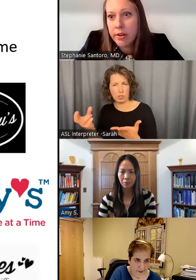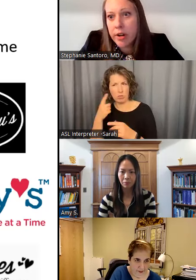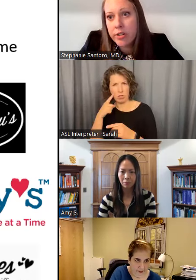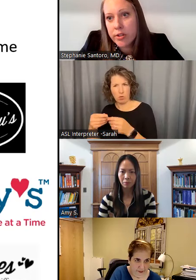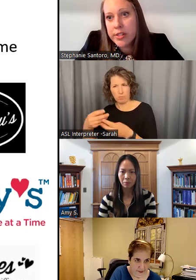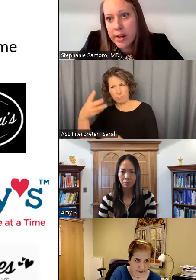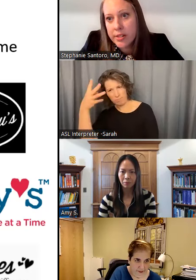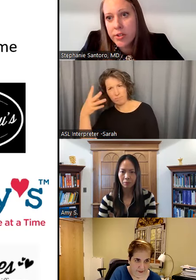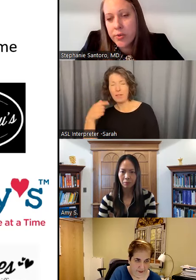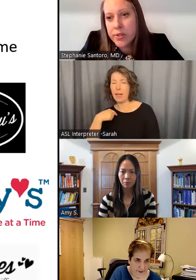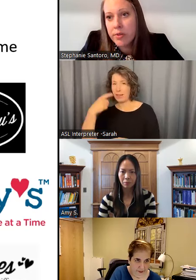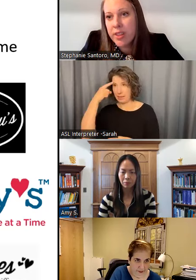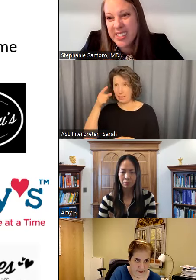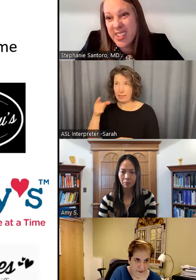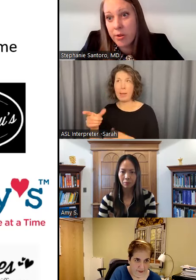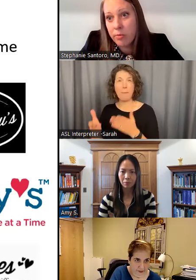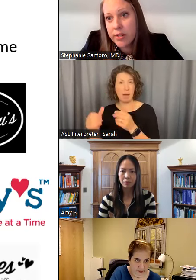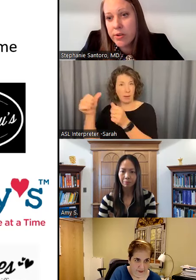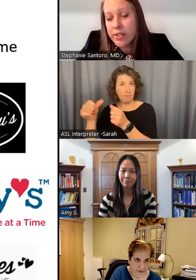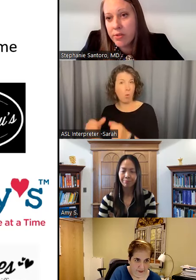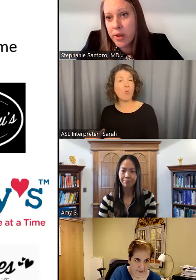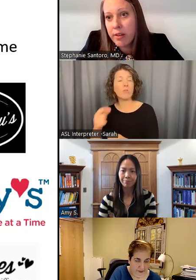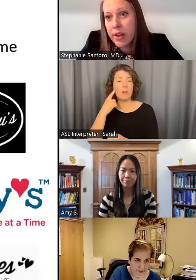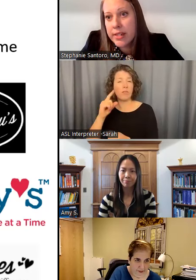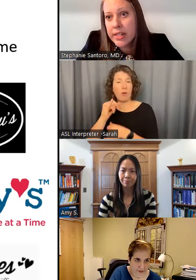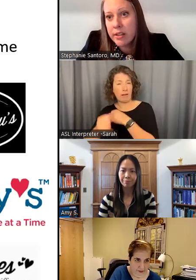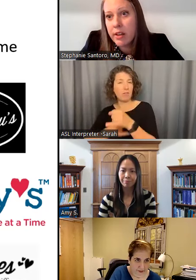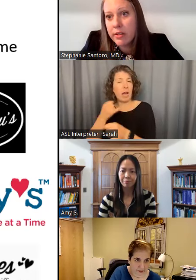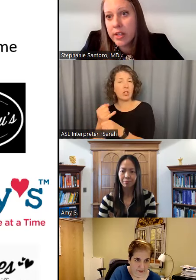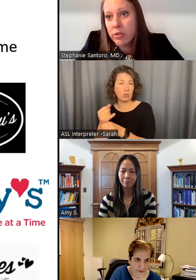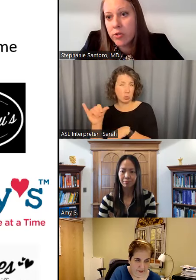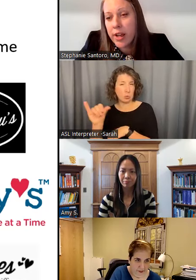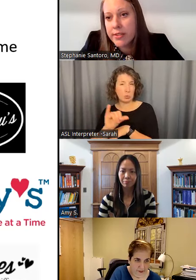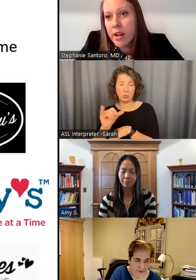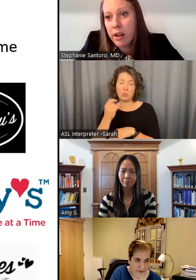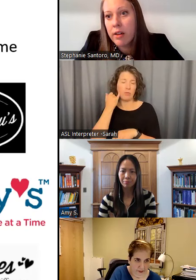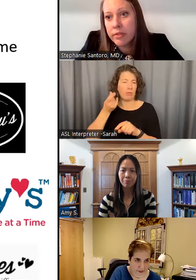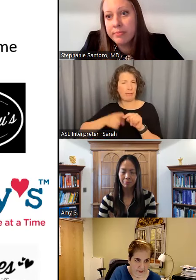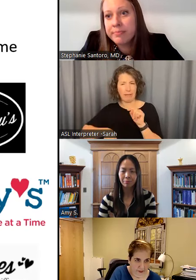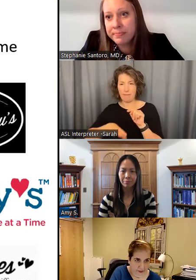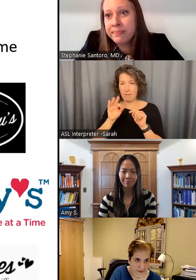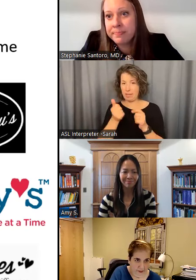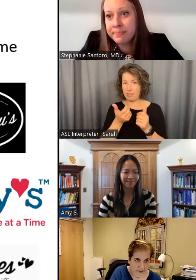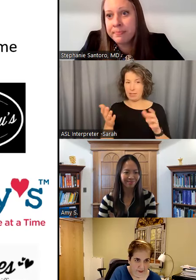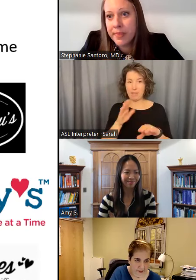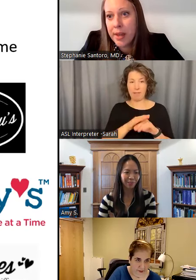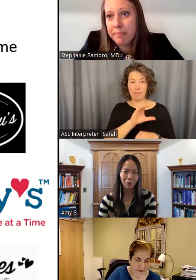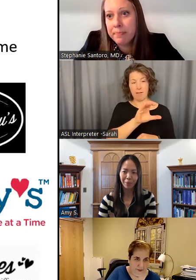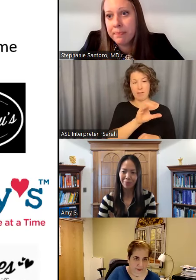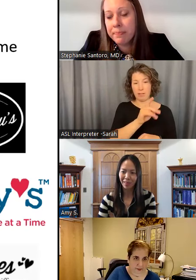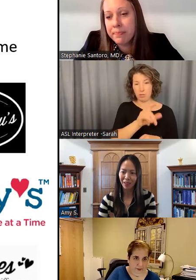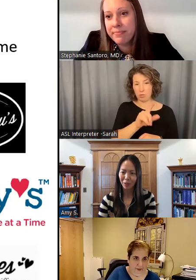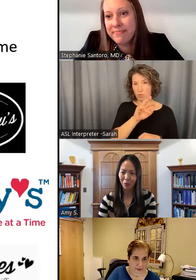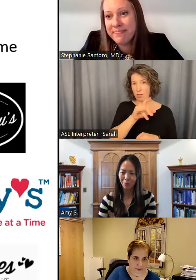have international studies too. So that's another resource if you can't find anything on clinicaltrials.gov. Yep.